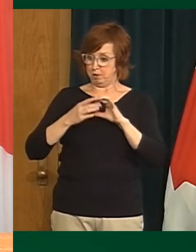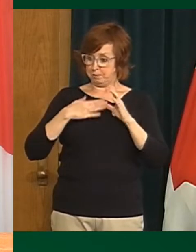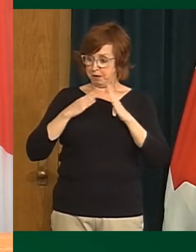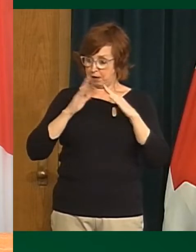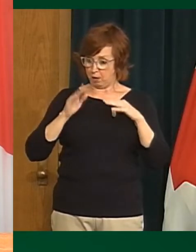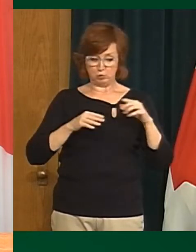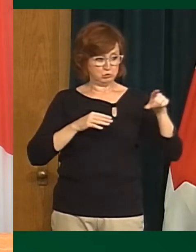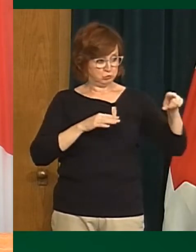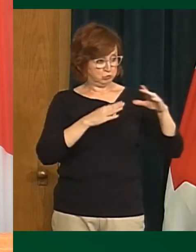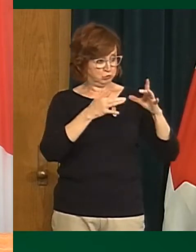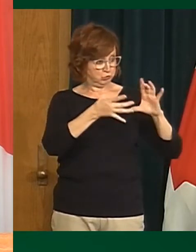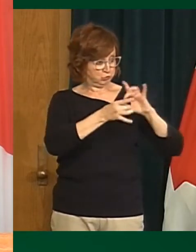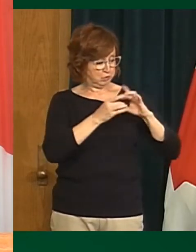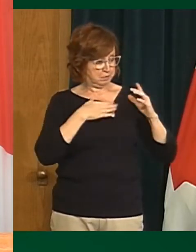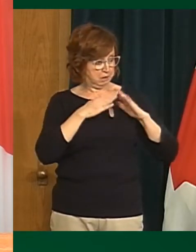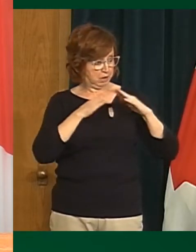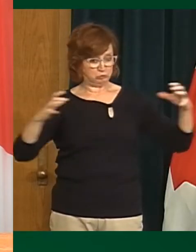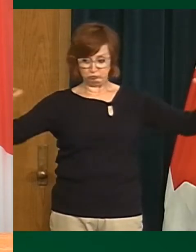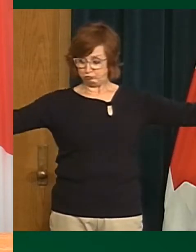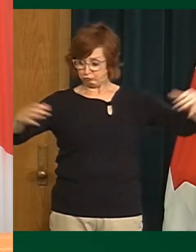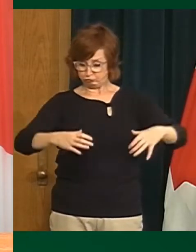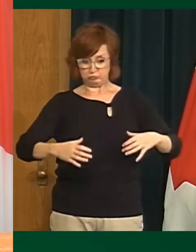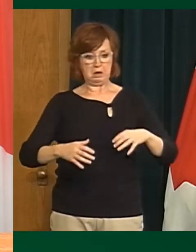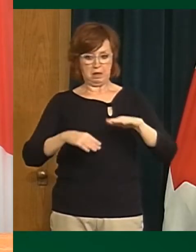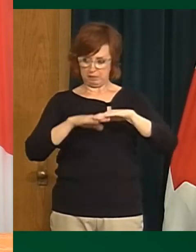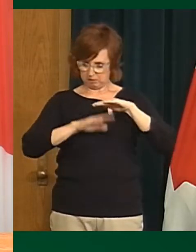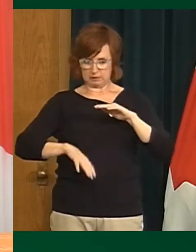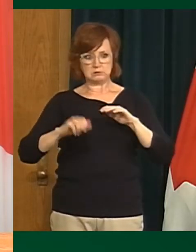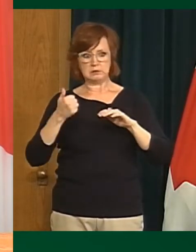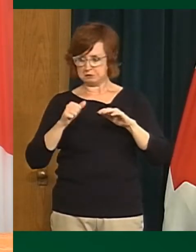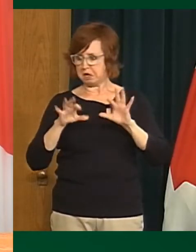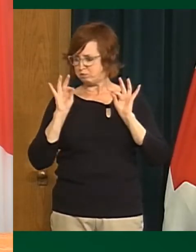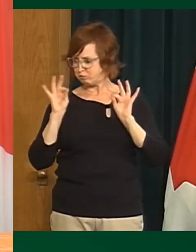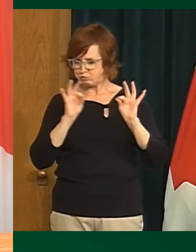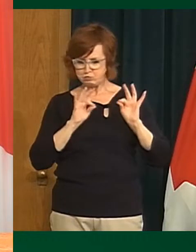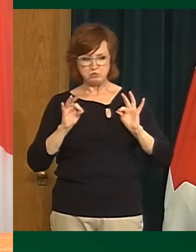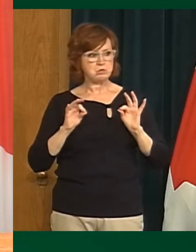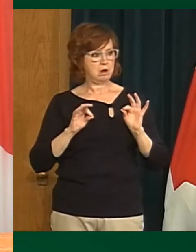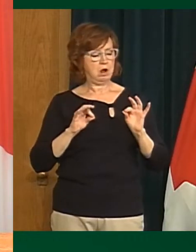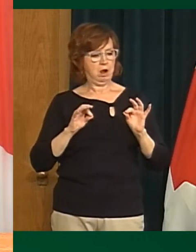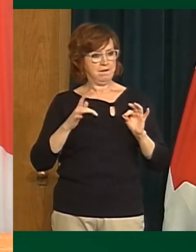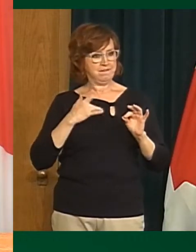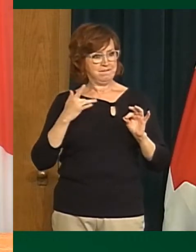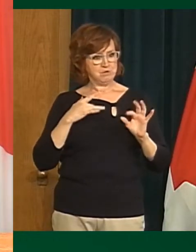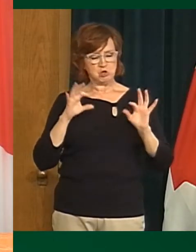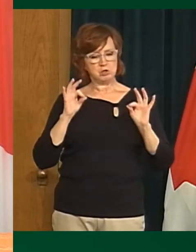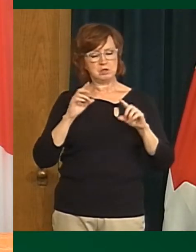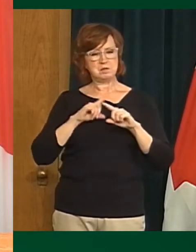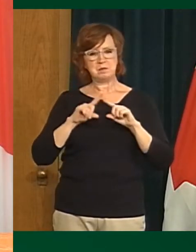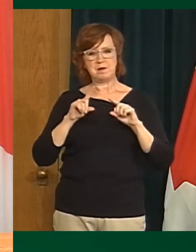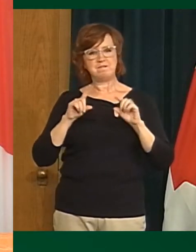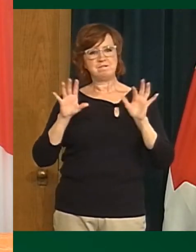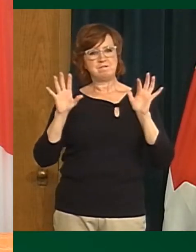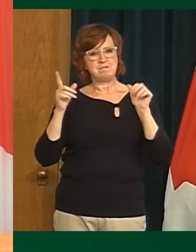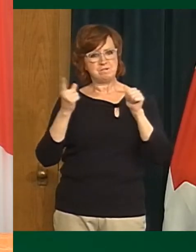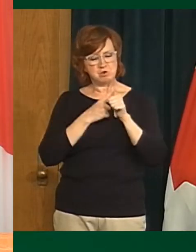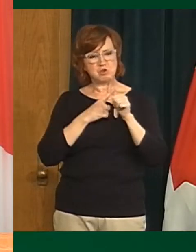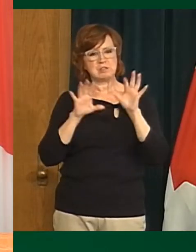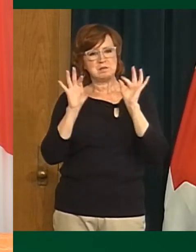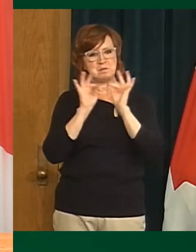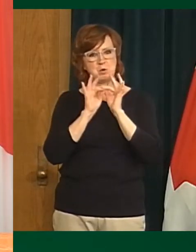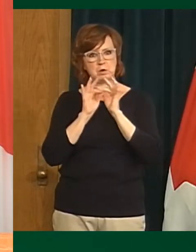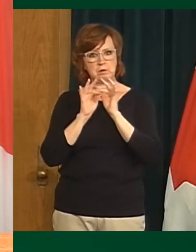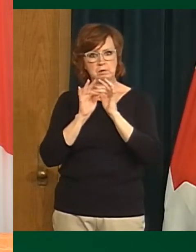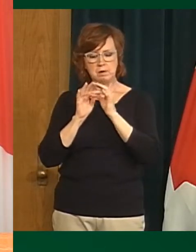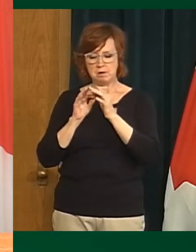all of us taking, or should we protect some, either by ensuring physical distancing or taking other steps. And this is the kind of information which